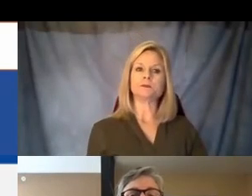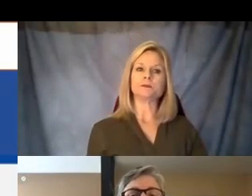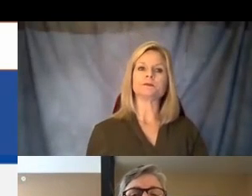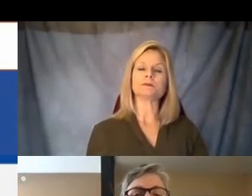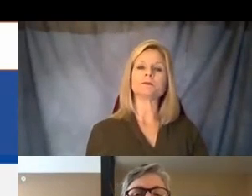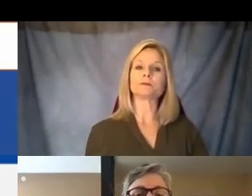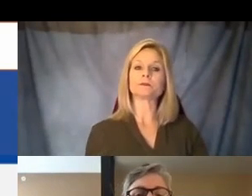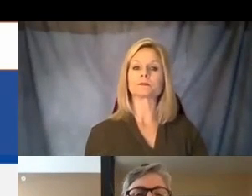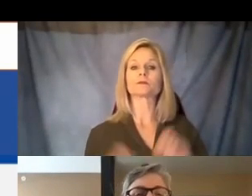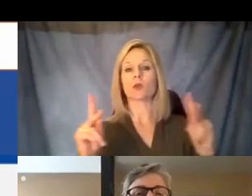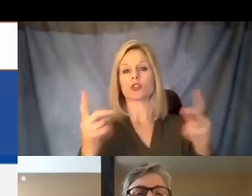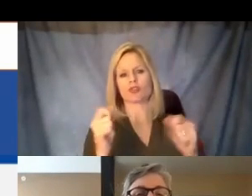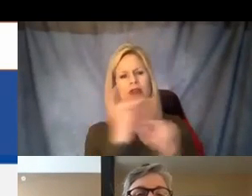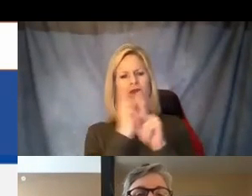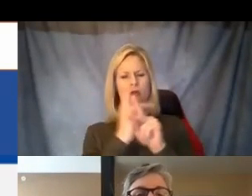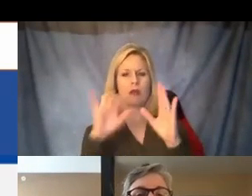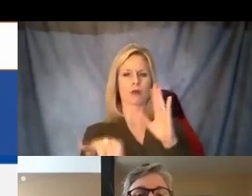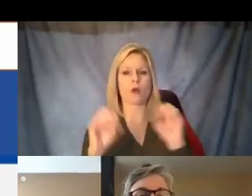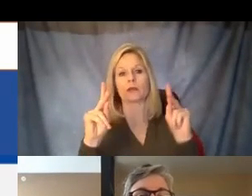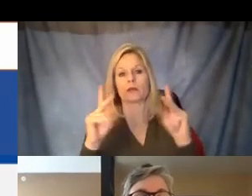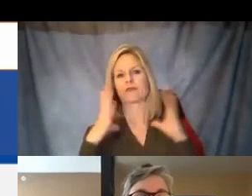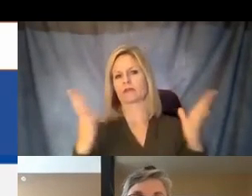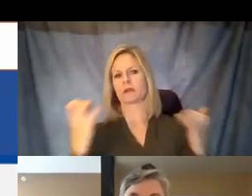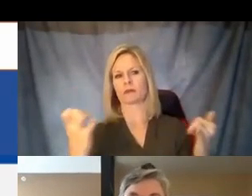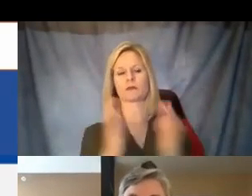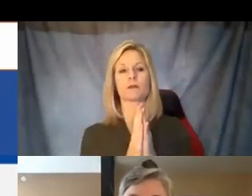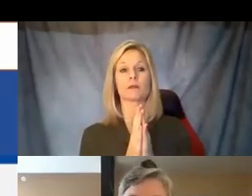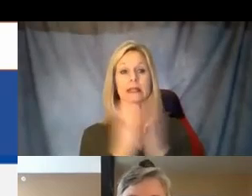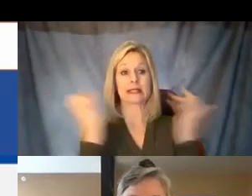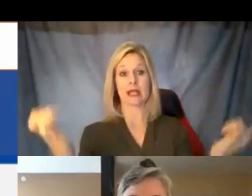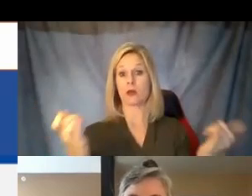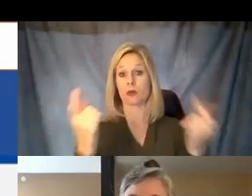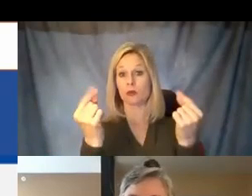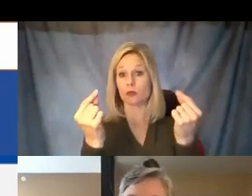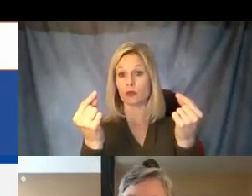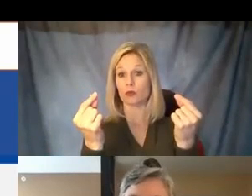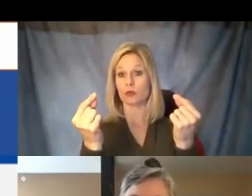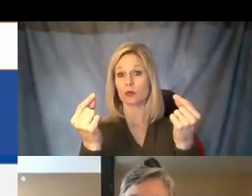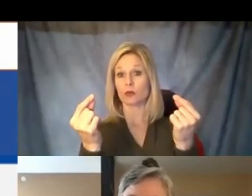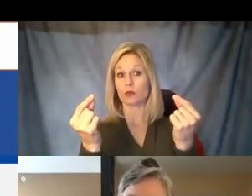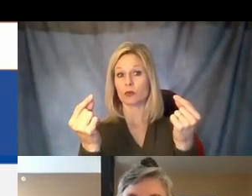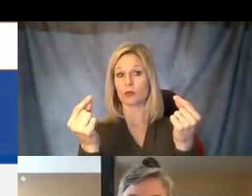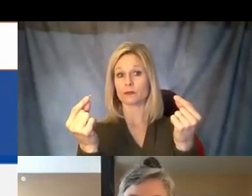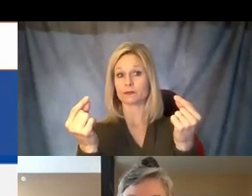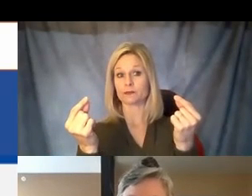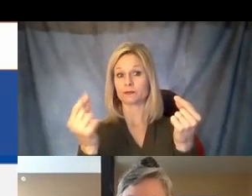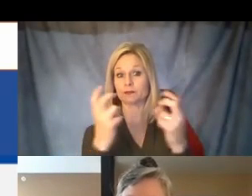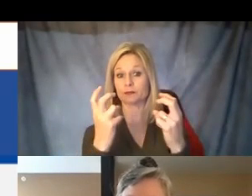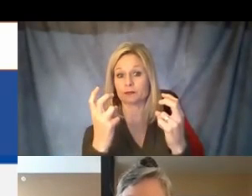Oh, okay, she tried to figure it out. Okay, it's all good. All right, so now we're going to go into small